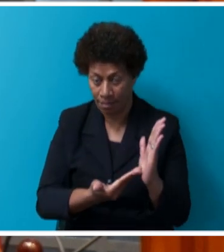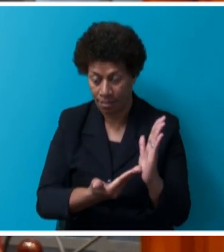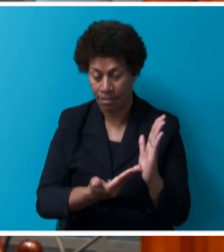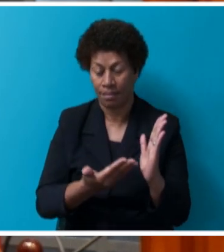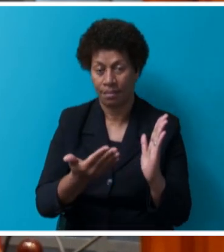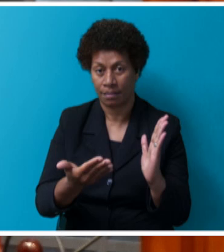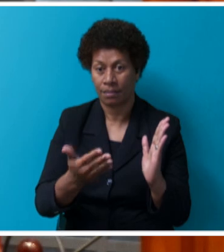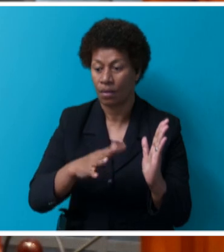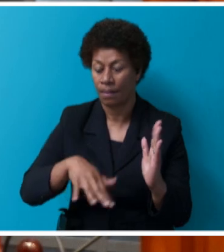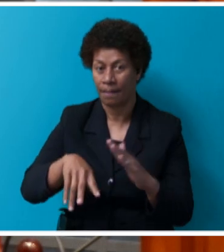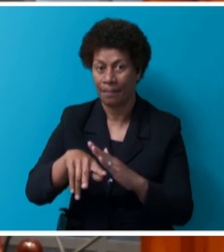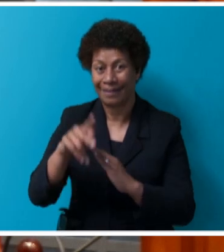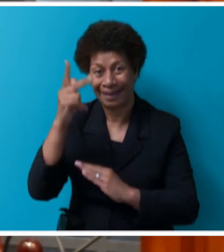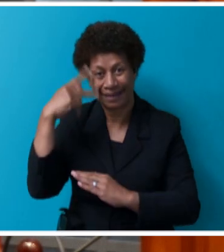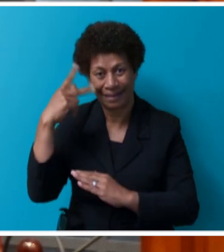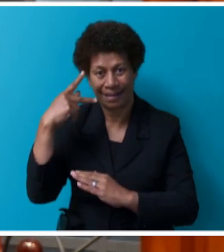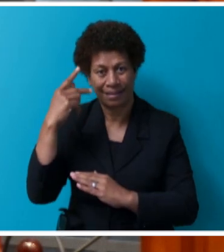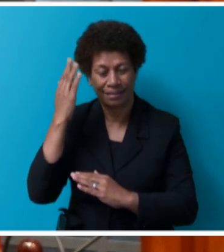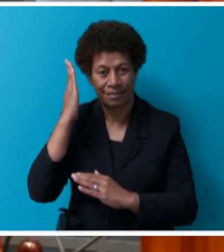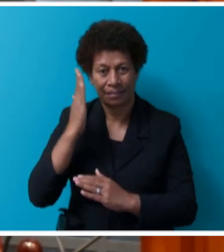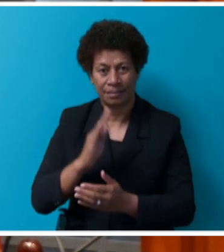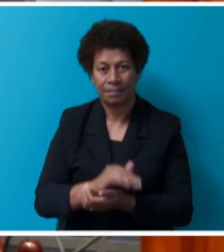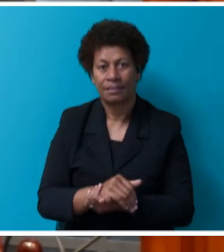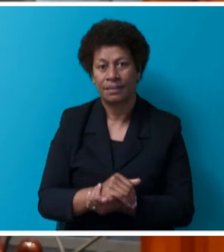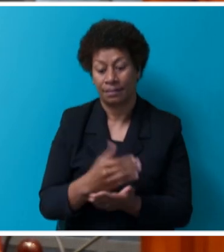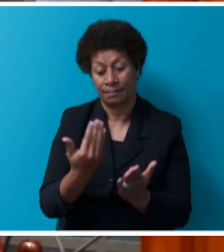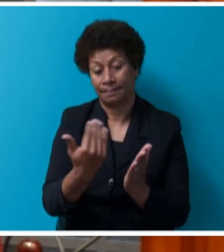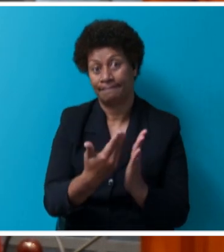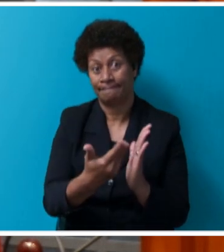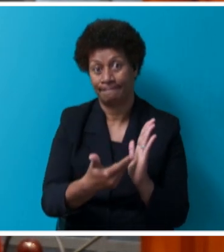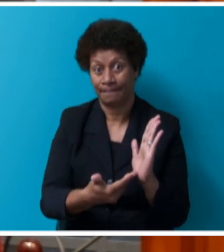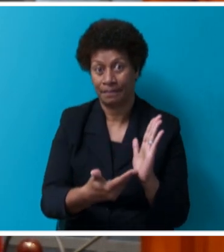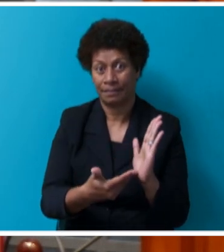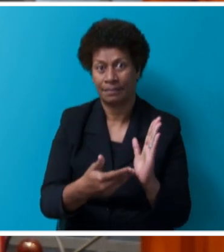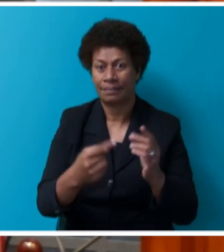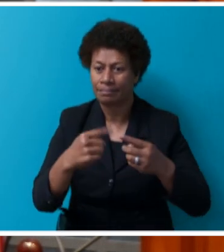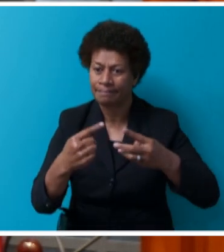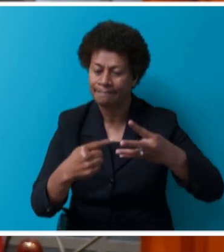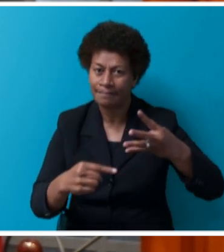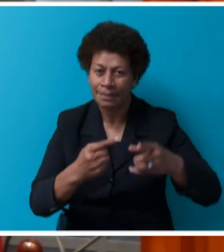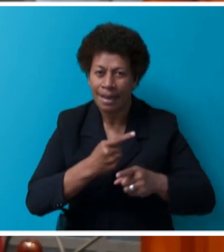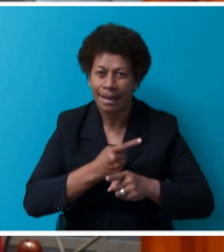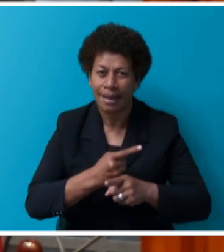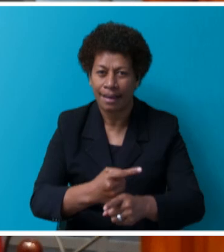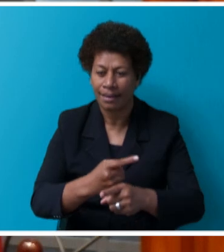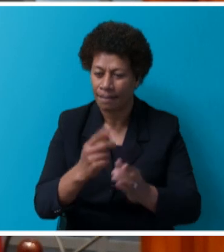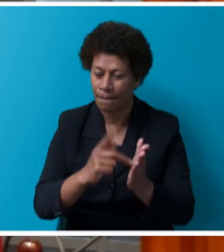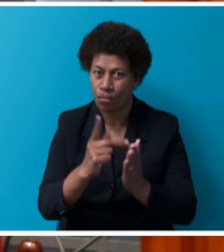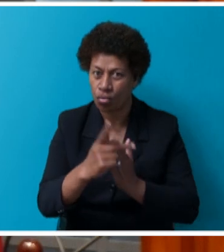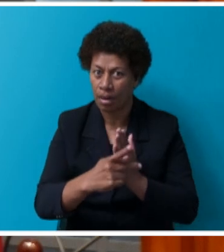pre-primary centers or kindergartens. The circular outlined implementation details, including guidance on program